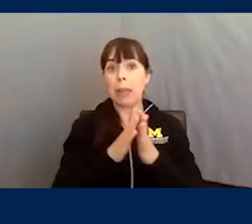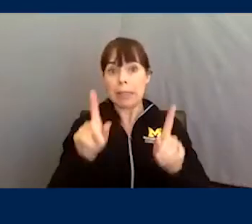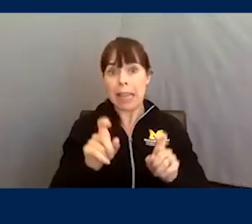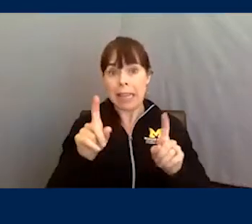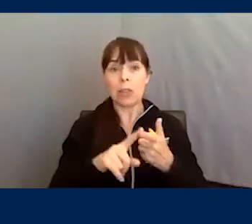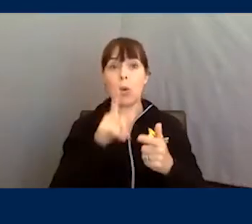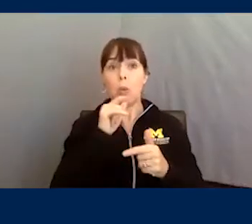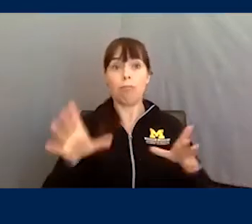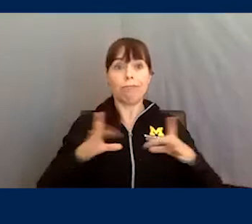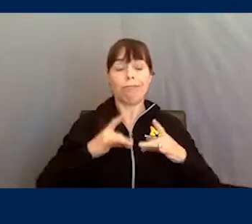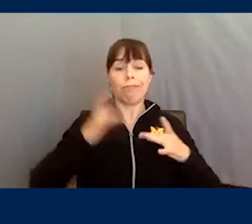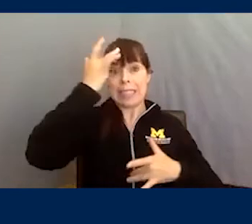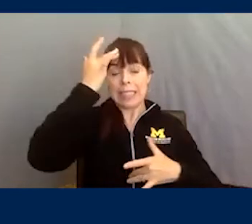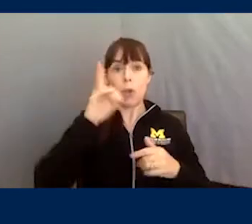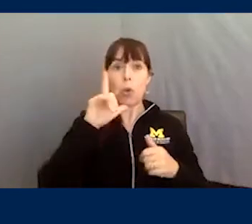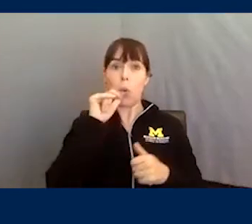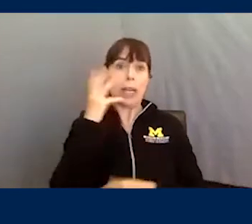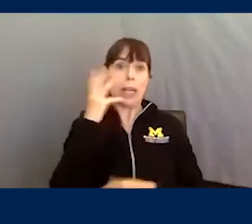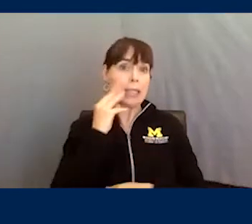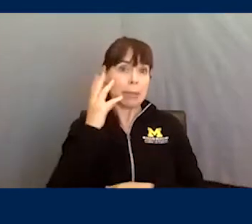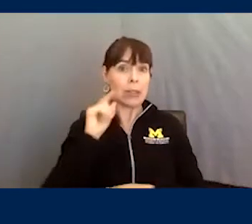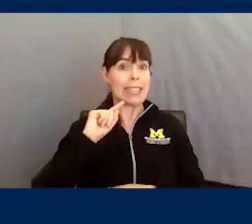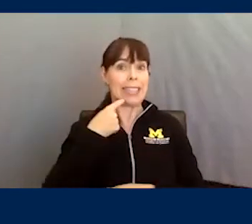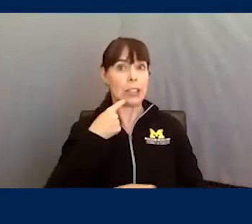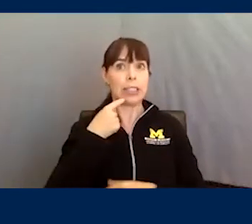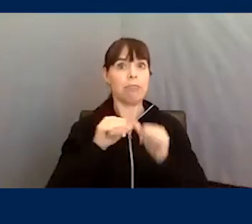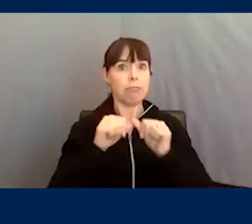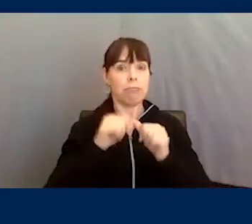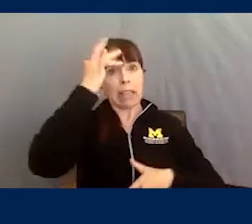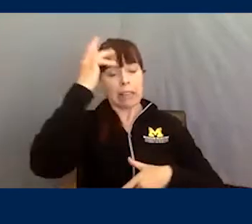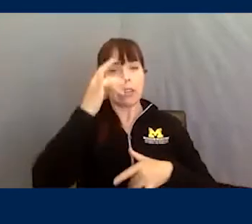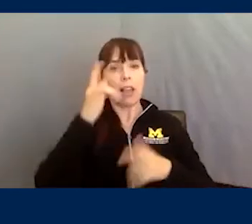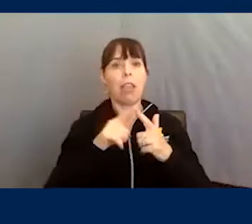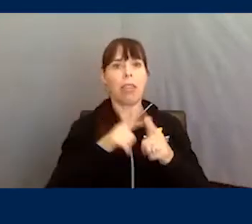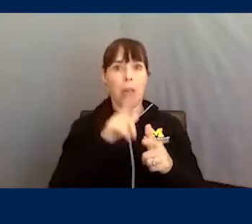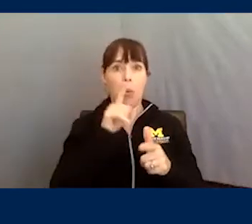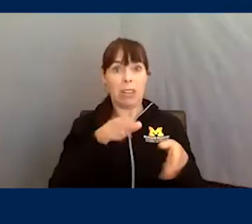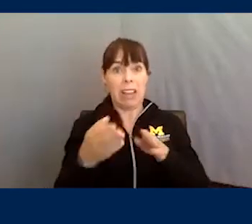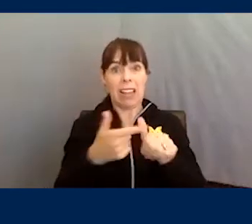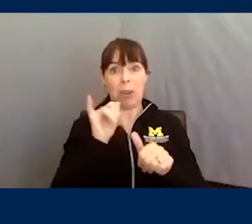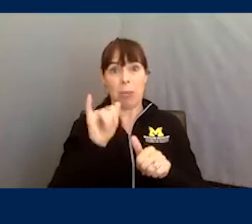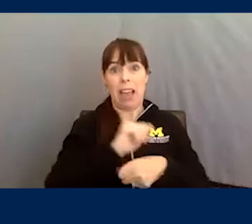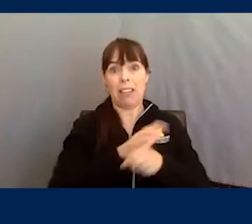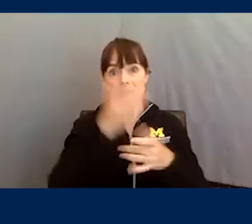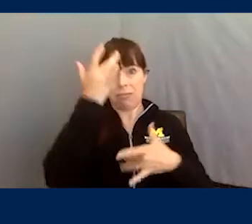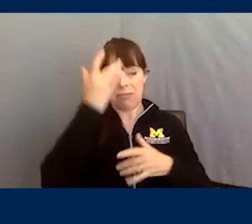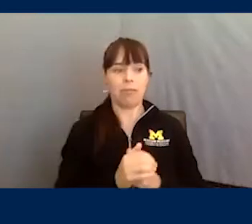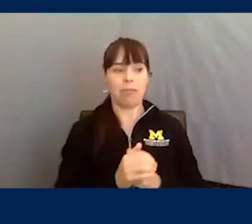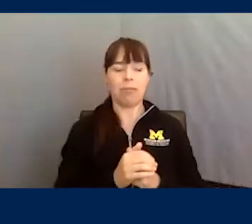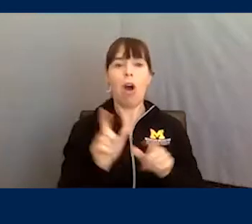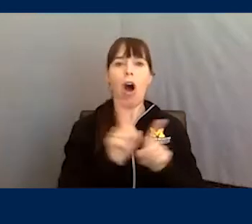ends up getting the disease, who experiences serious and ongoing illness, and then who dies from the disease. And we